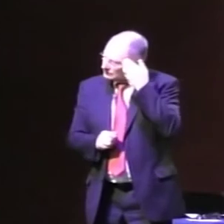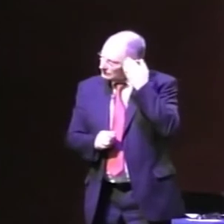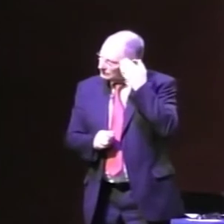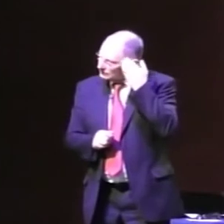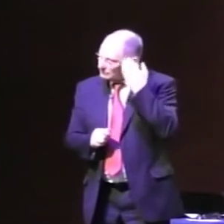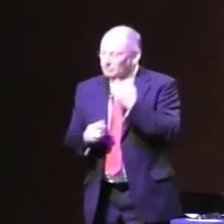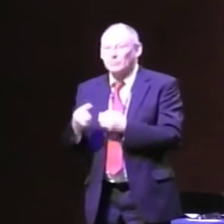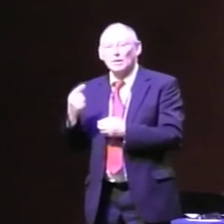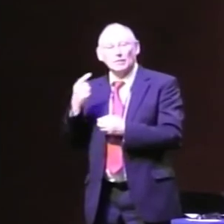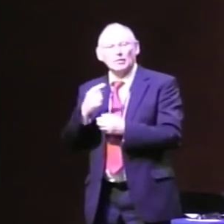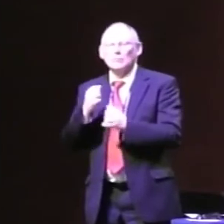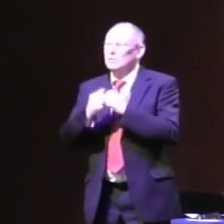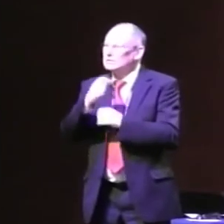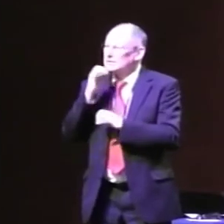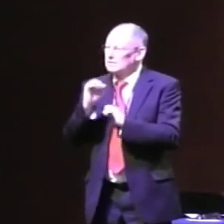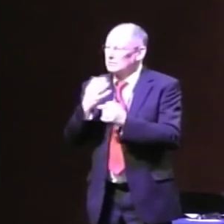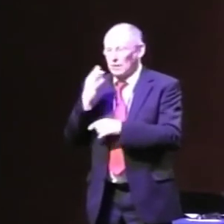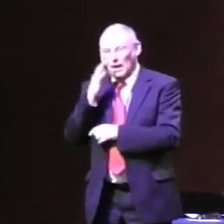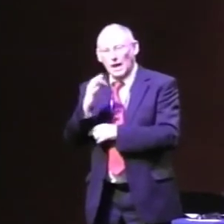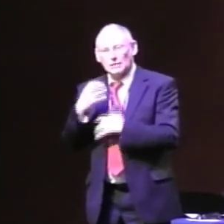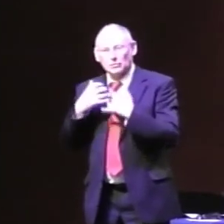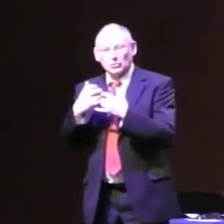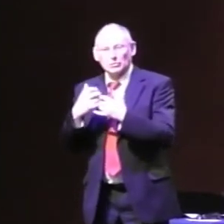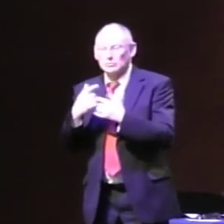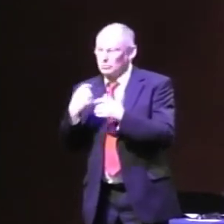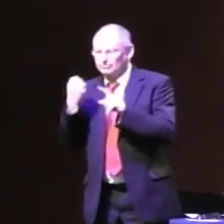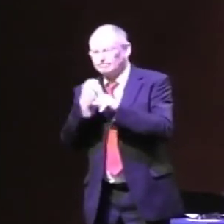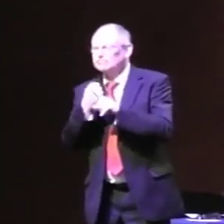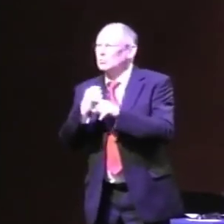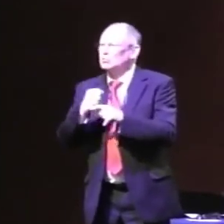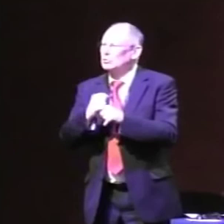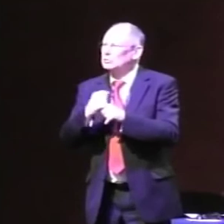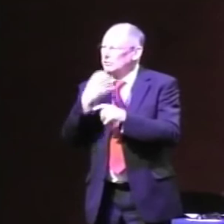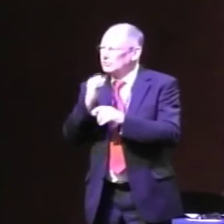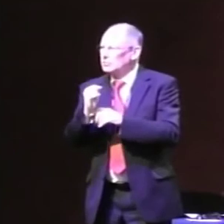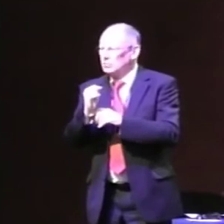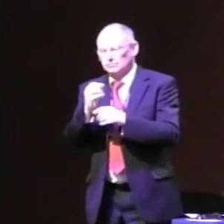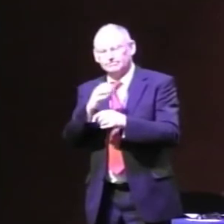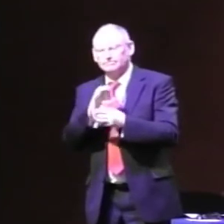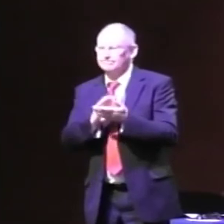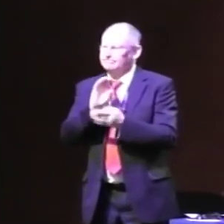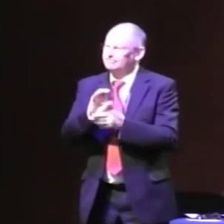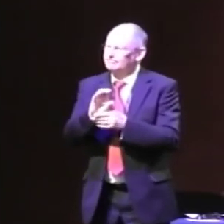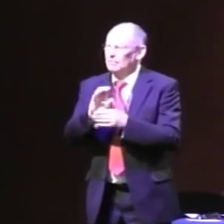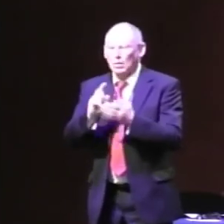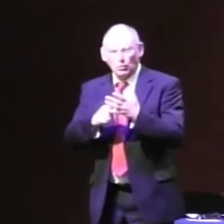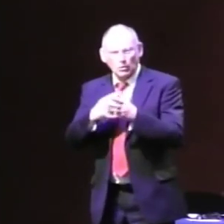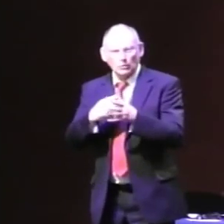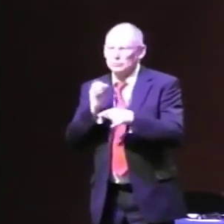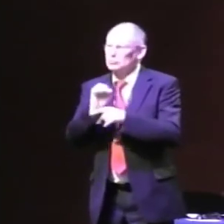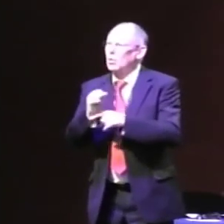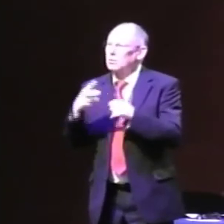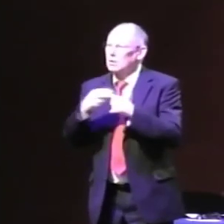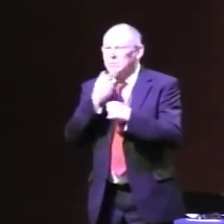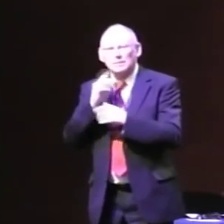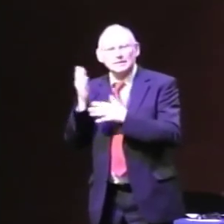Comrades, brothers and sisters, we ask that this Congress lobby the Scottish Government to reinvest in local authorities to prevent cuts to public services, which